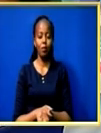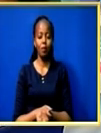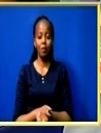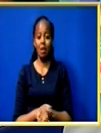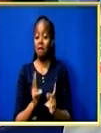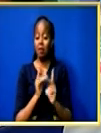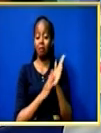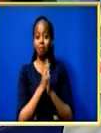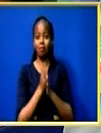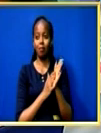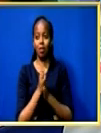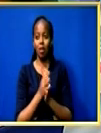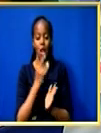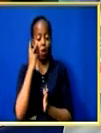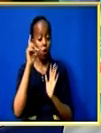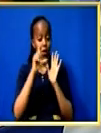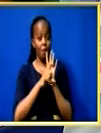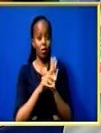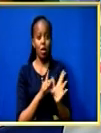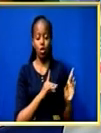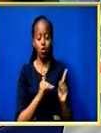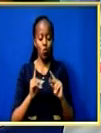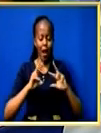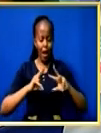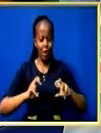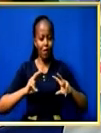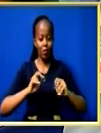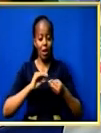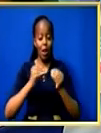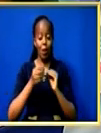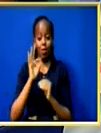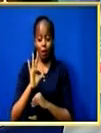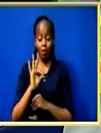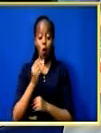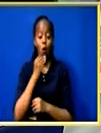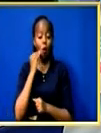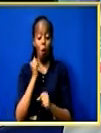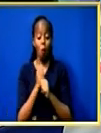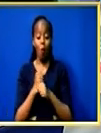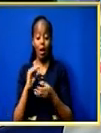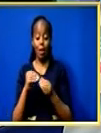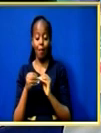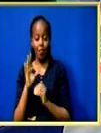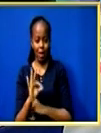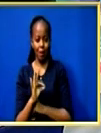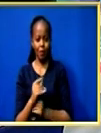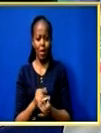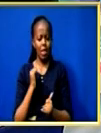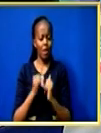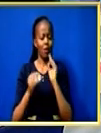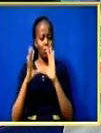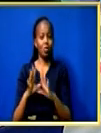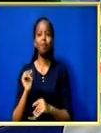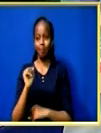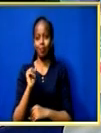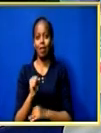you to look at, do for me an investigation. Number 3 now. Now, number 3. Number 3. Is this the final, Malimu? Yeah,